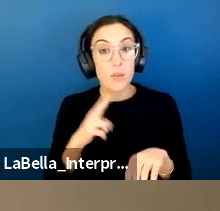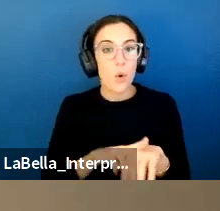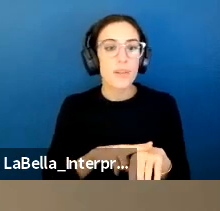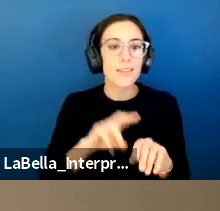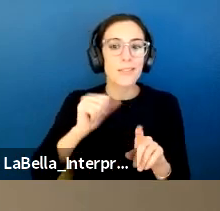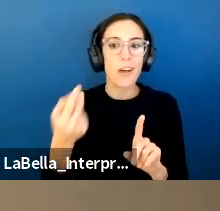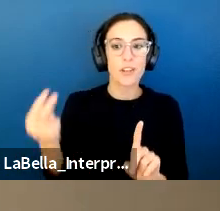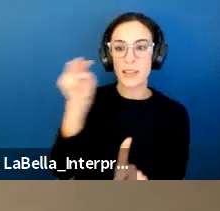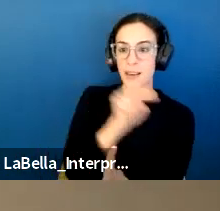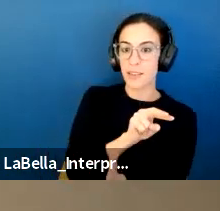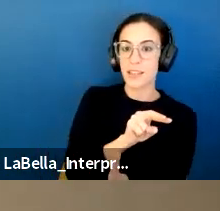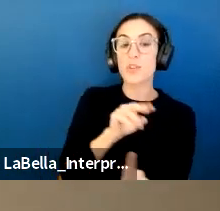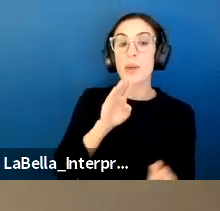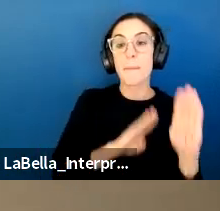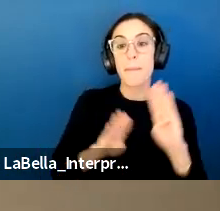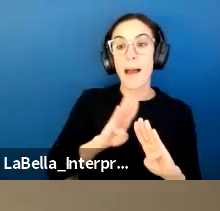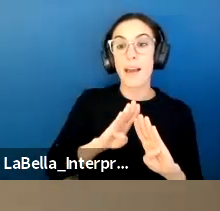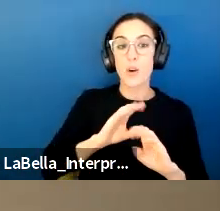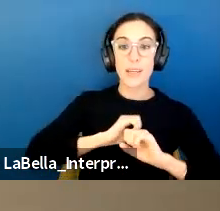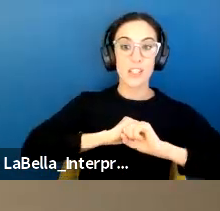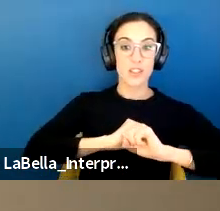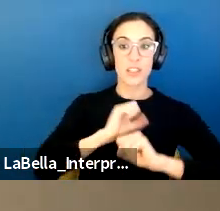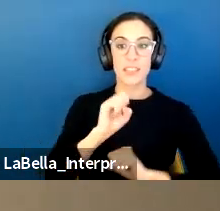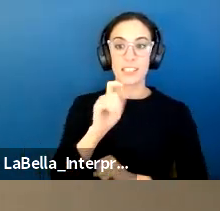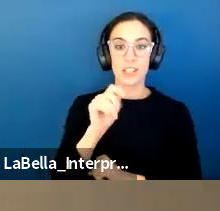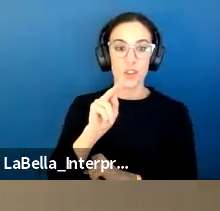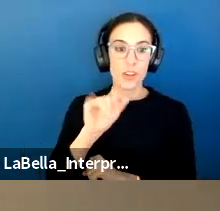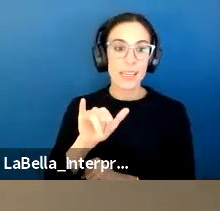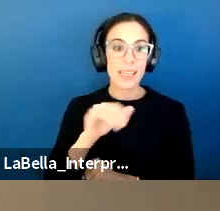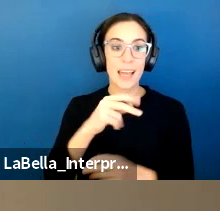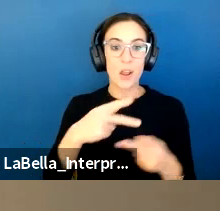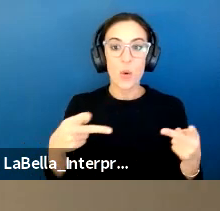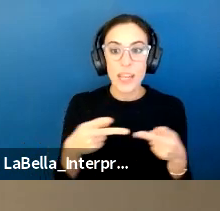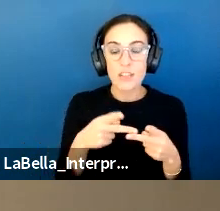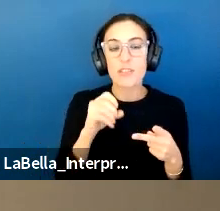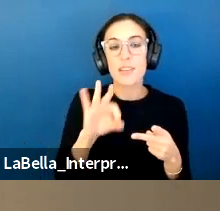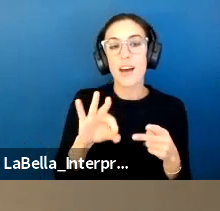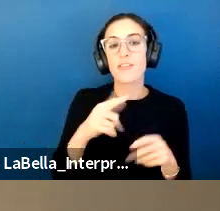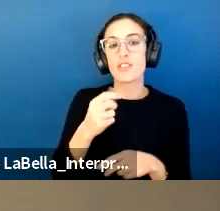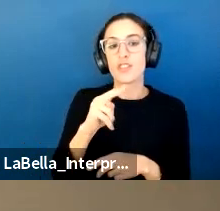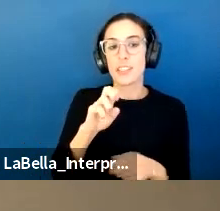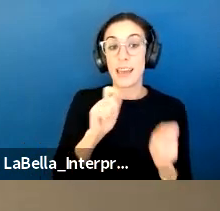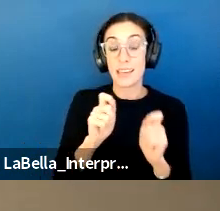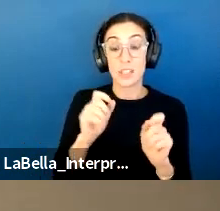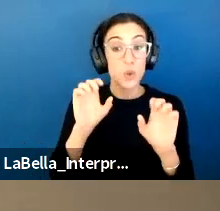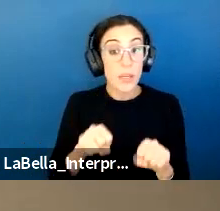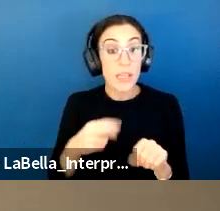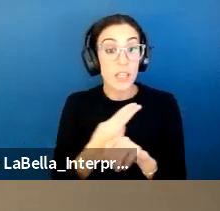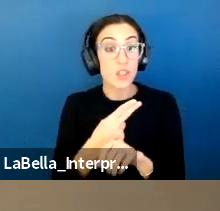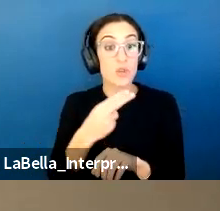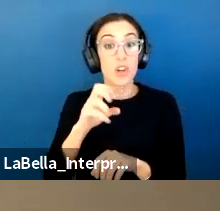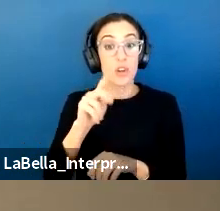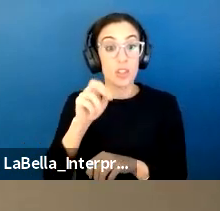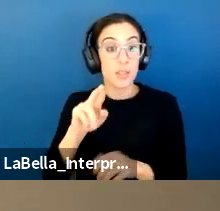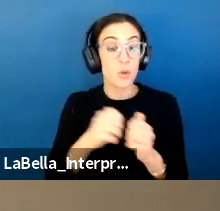side of things, which is biosecurity implications of gene editing. So we can use CRISPR, for instance, gene drives that was developed